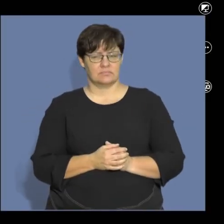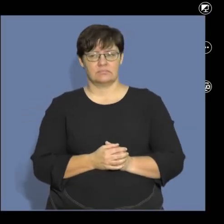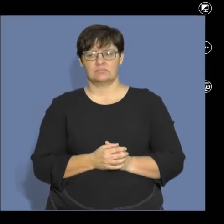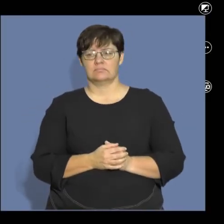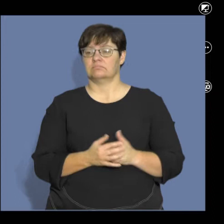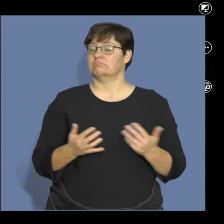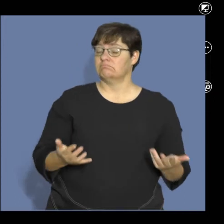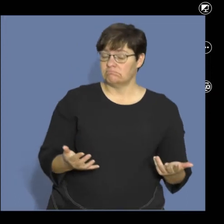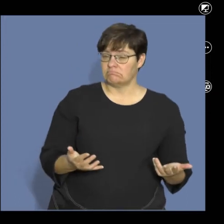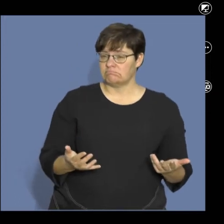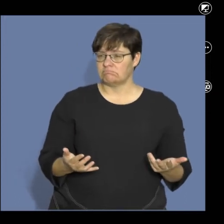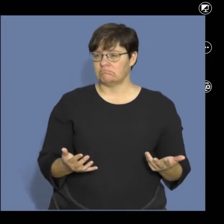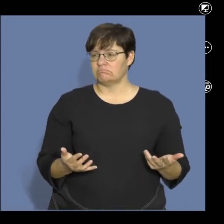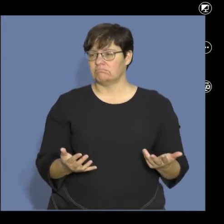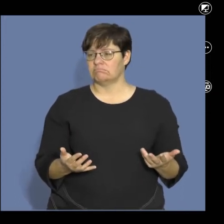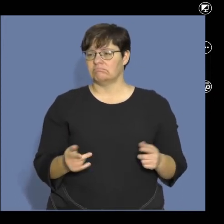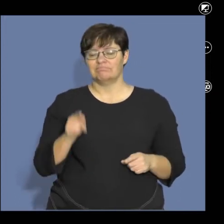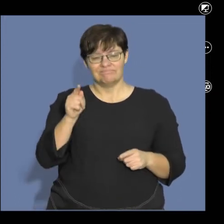It's going to be these